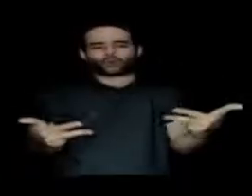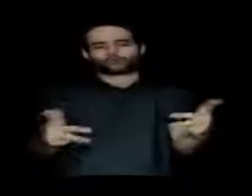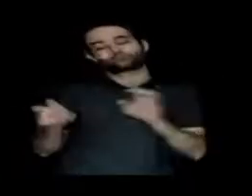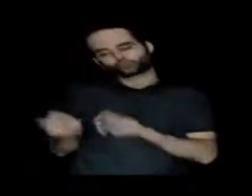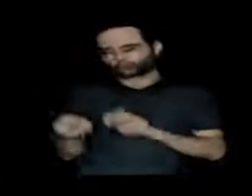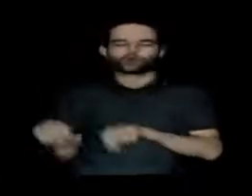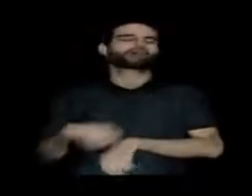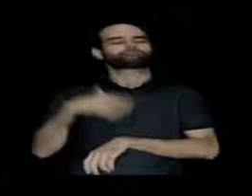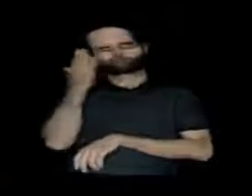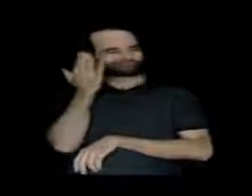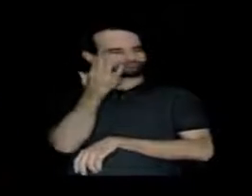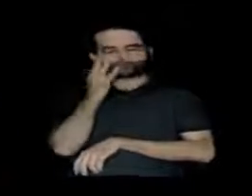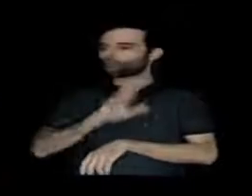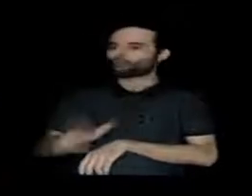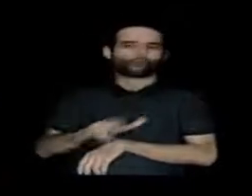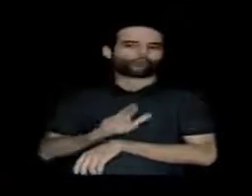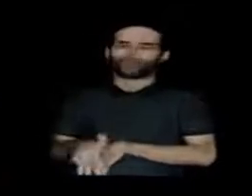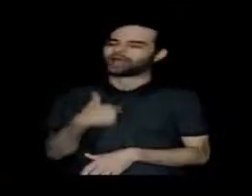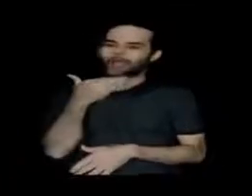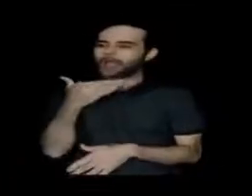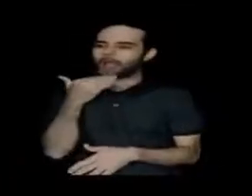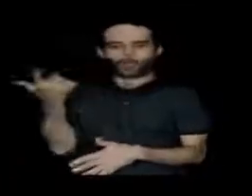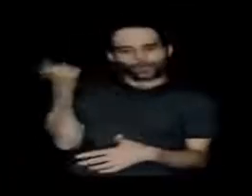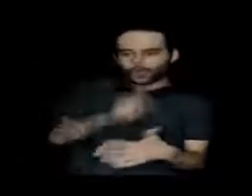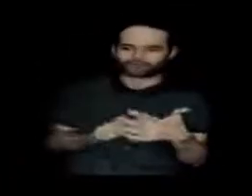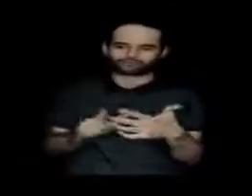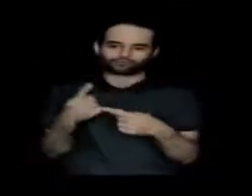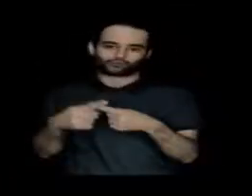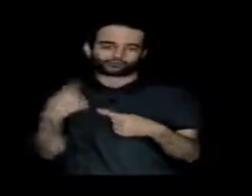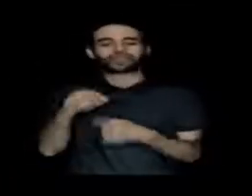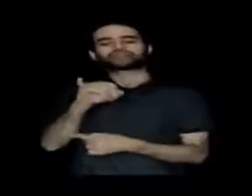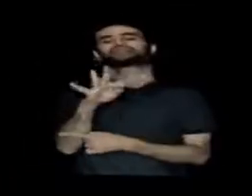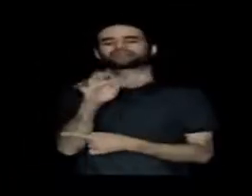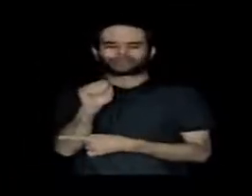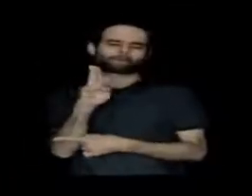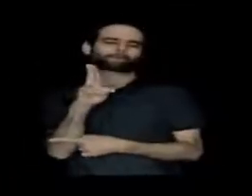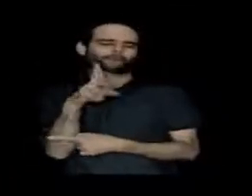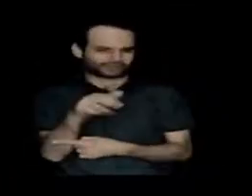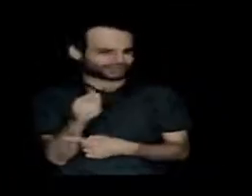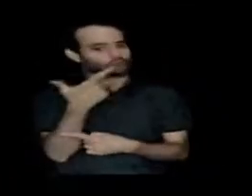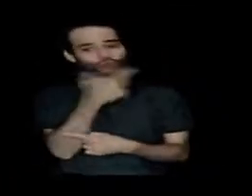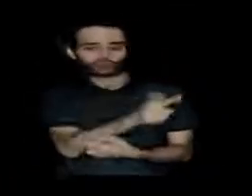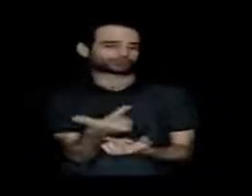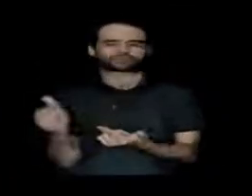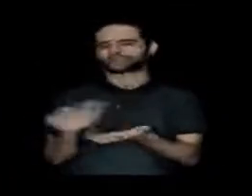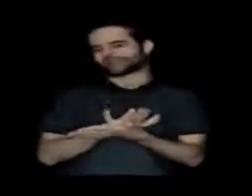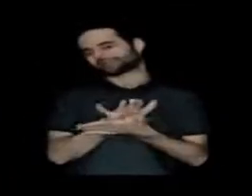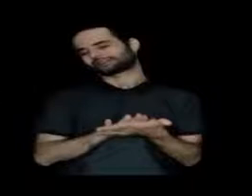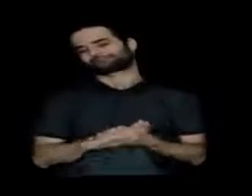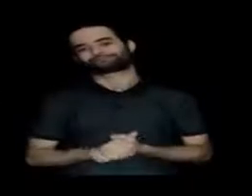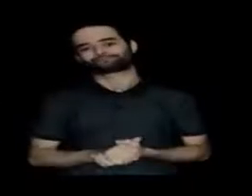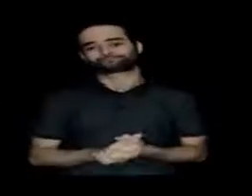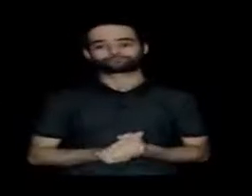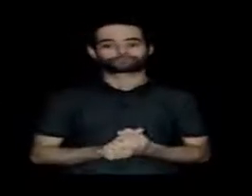and Friends of the Exceptional, and there it was said no, that there was no room for the blind